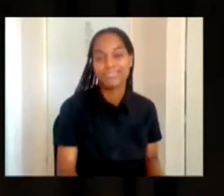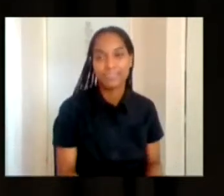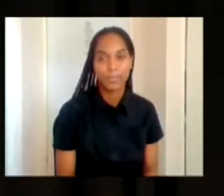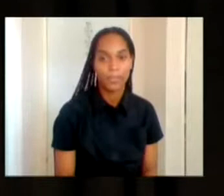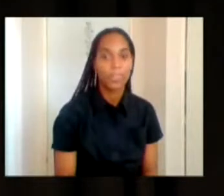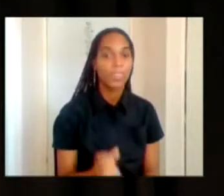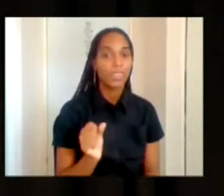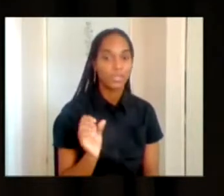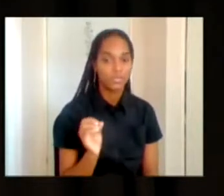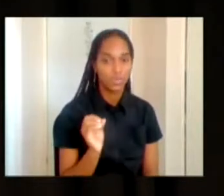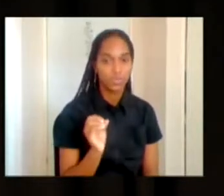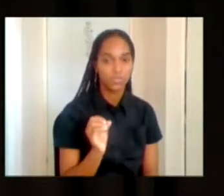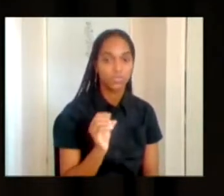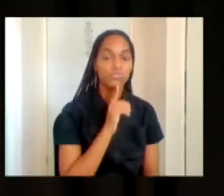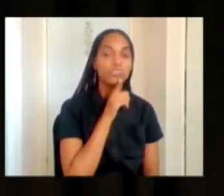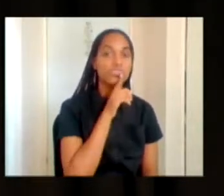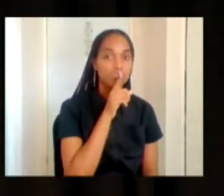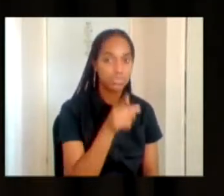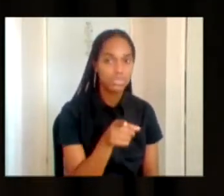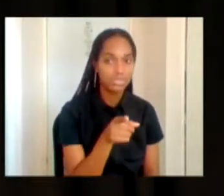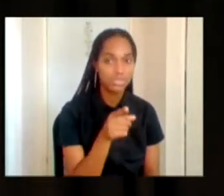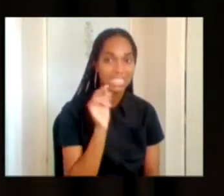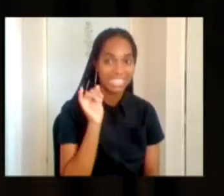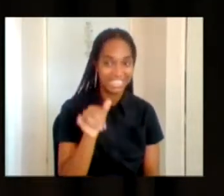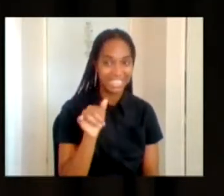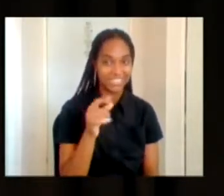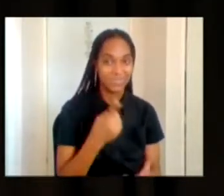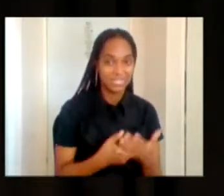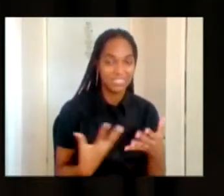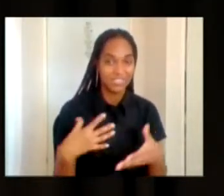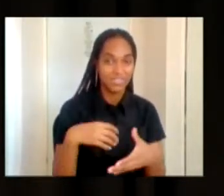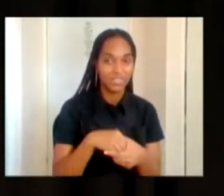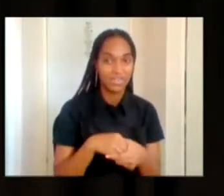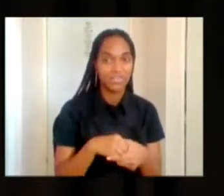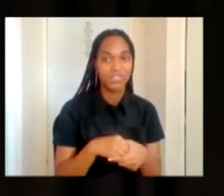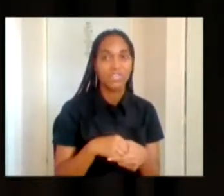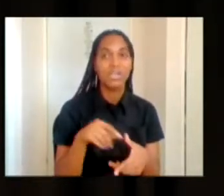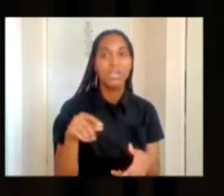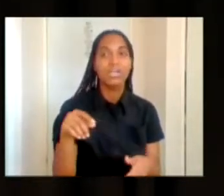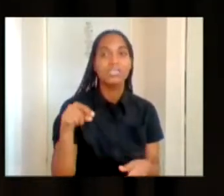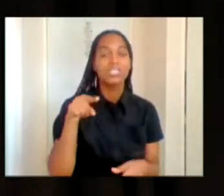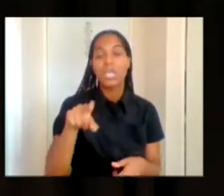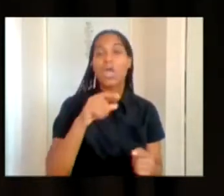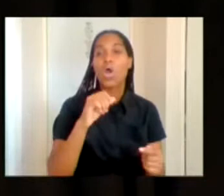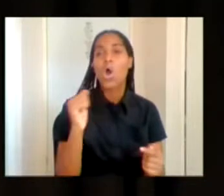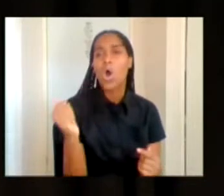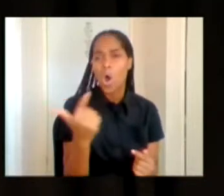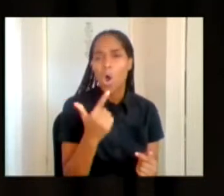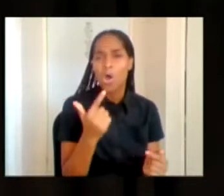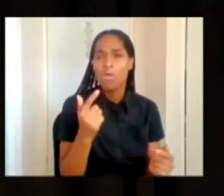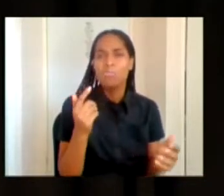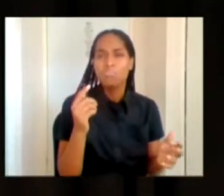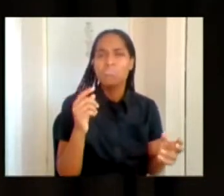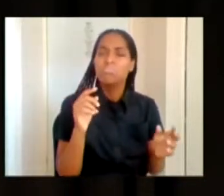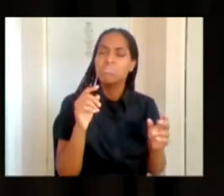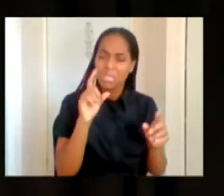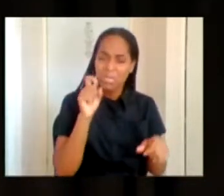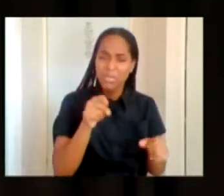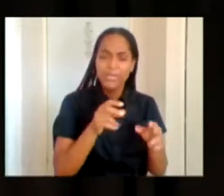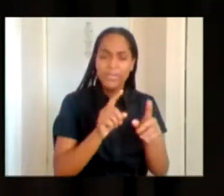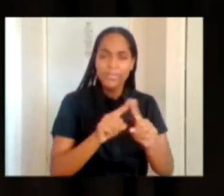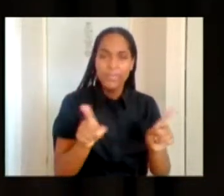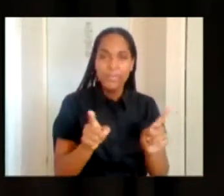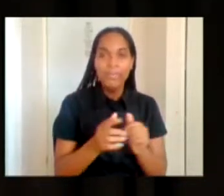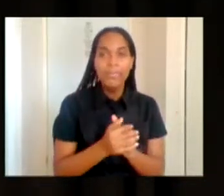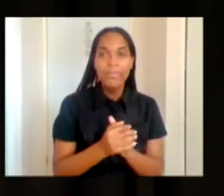So really, that's what the part of it is, the consumption model, and they're all generally different. So some of the examples that we talked about, and